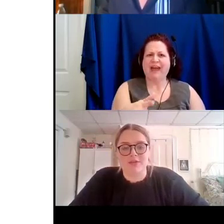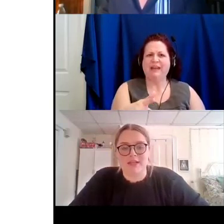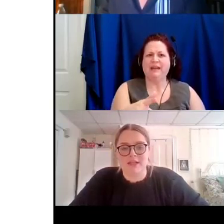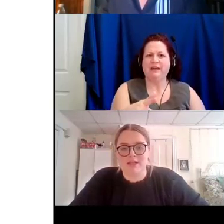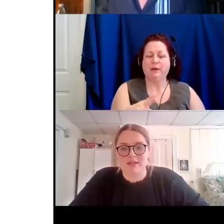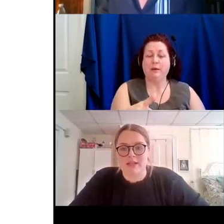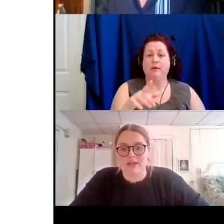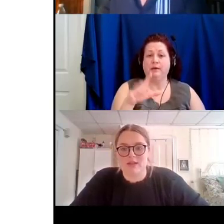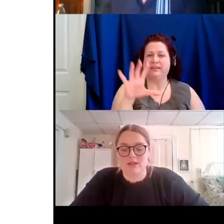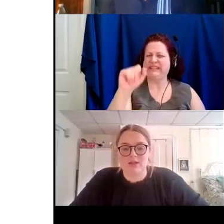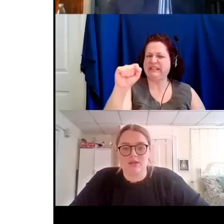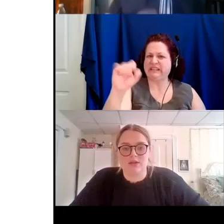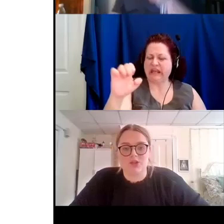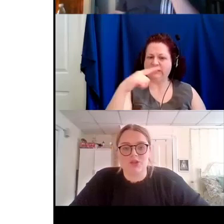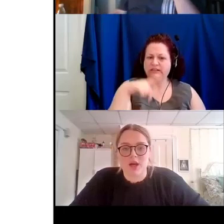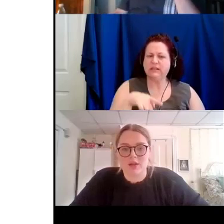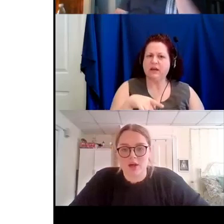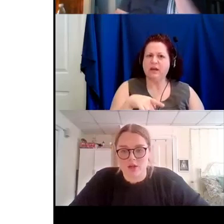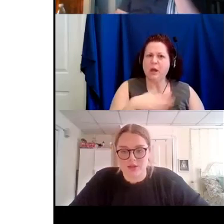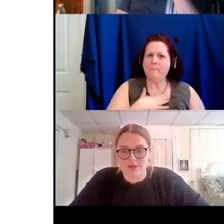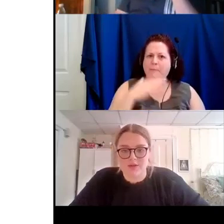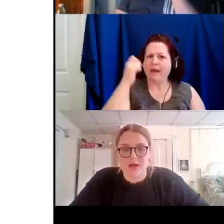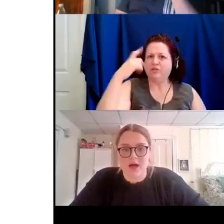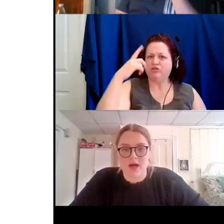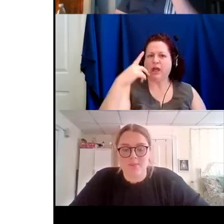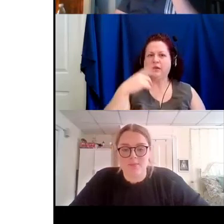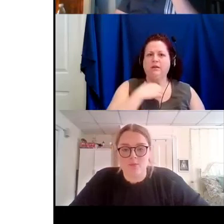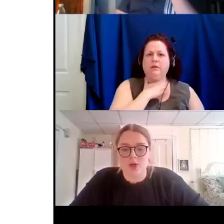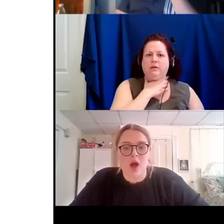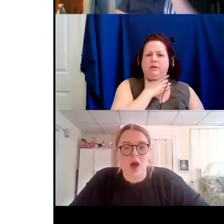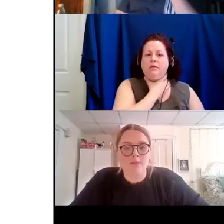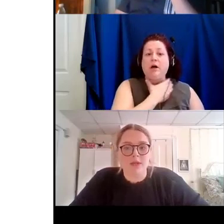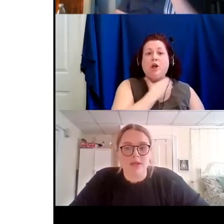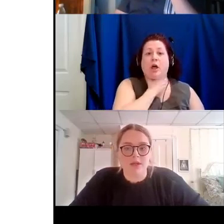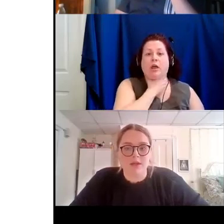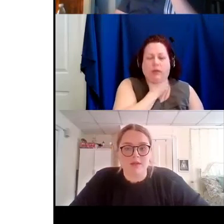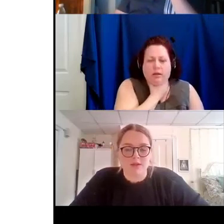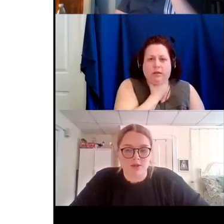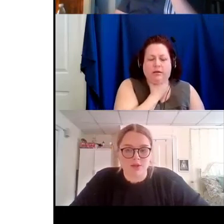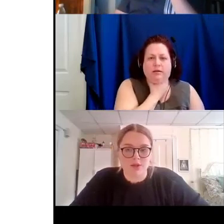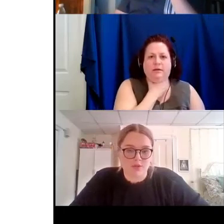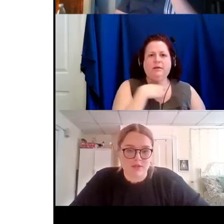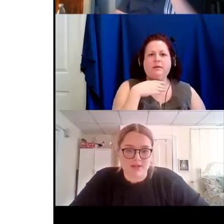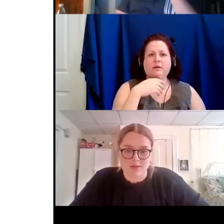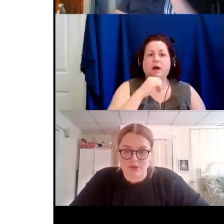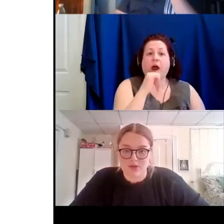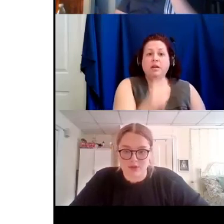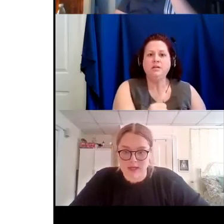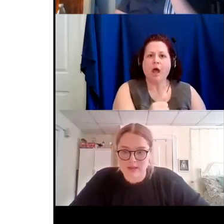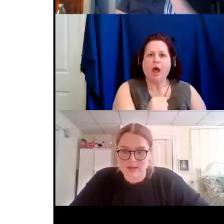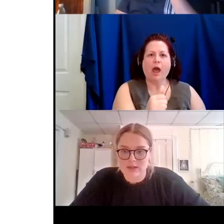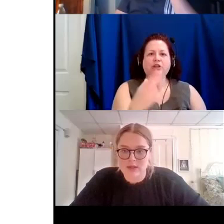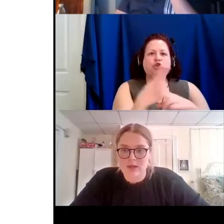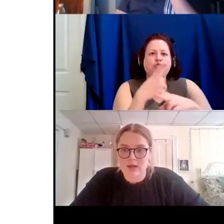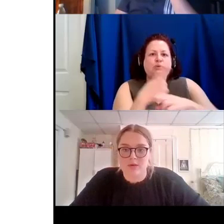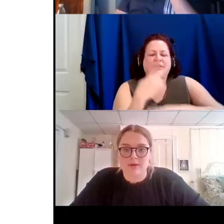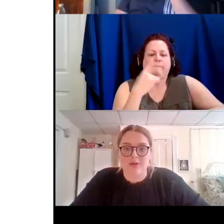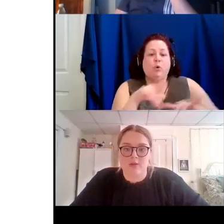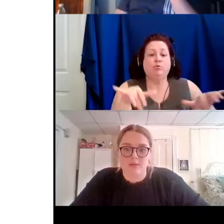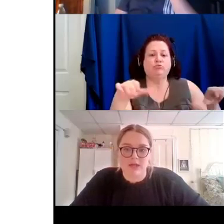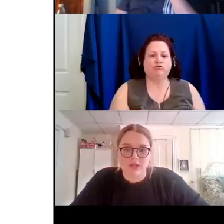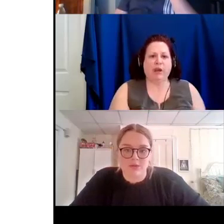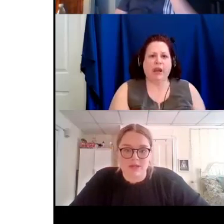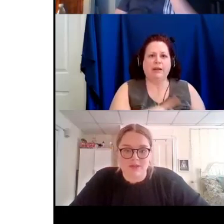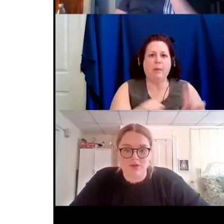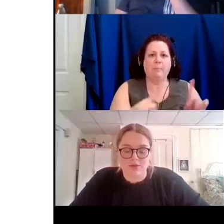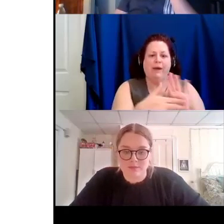My understanding is that the shock collars were not being considered or used as a restraint, but rather they